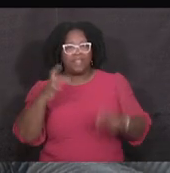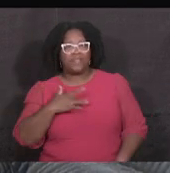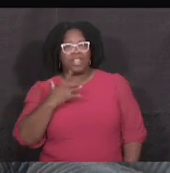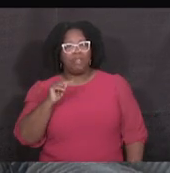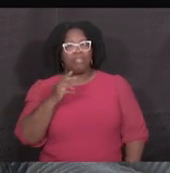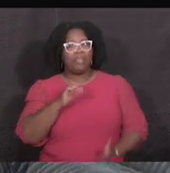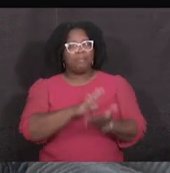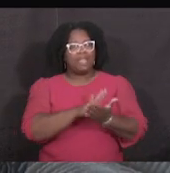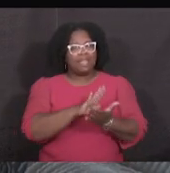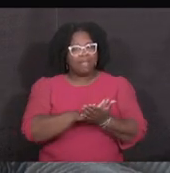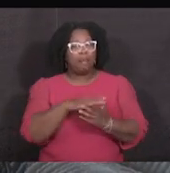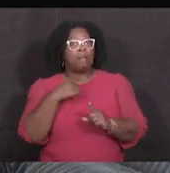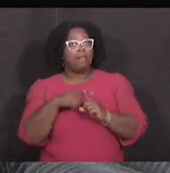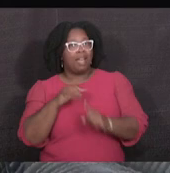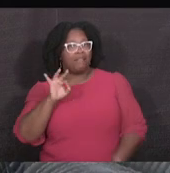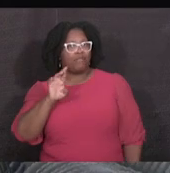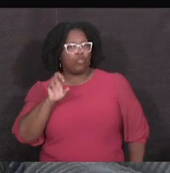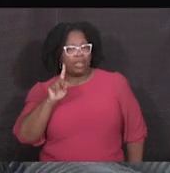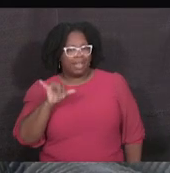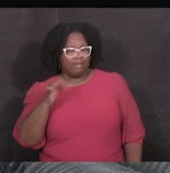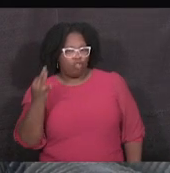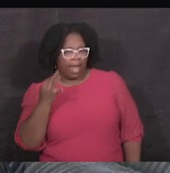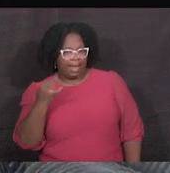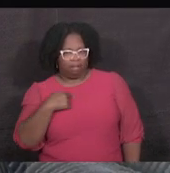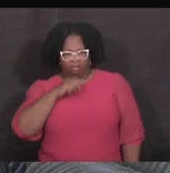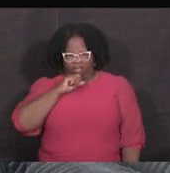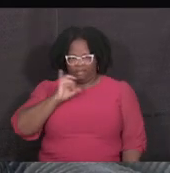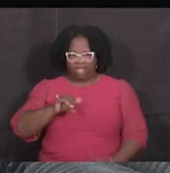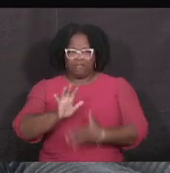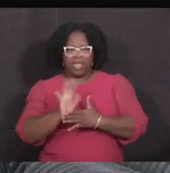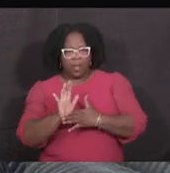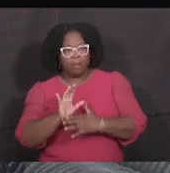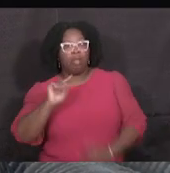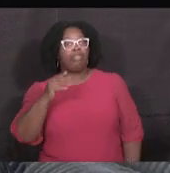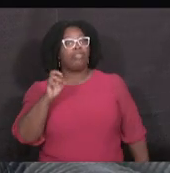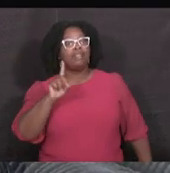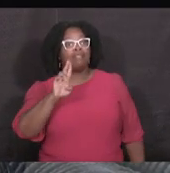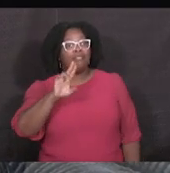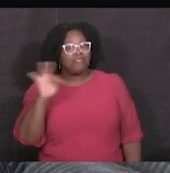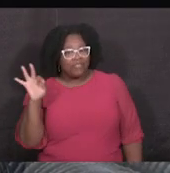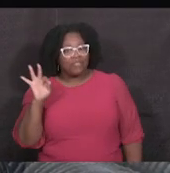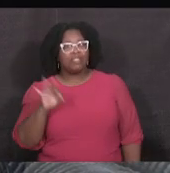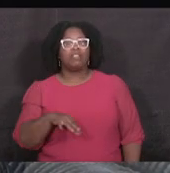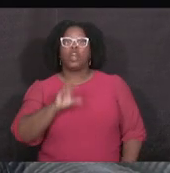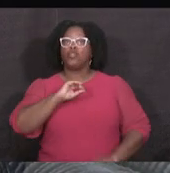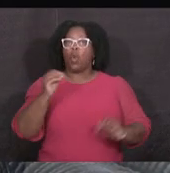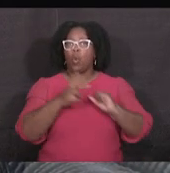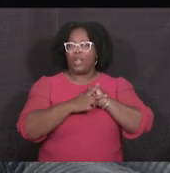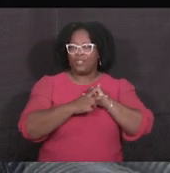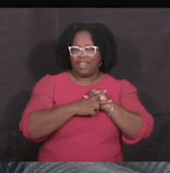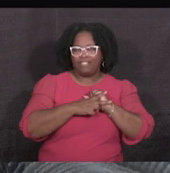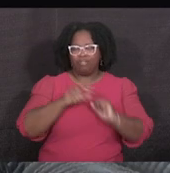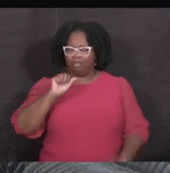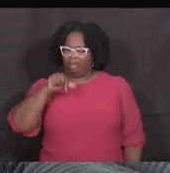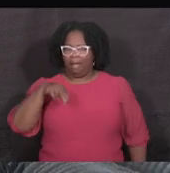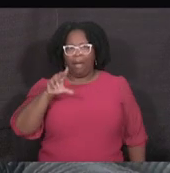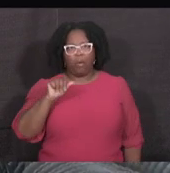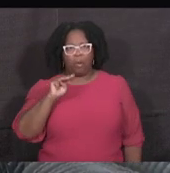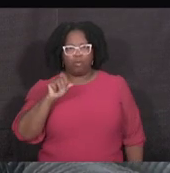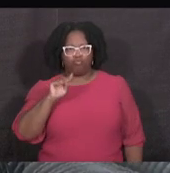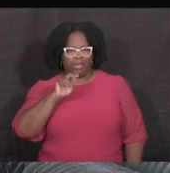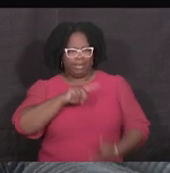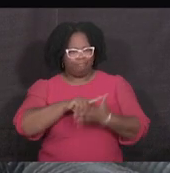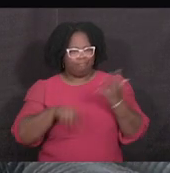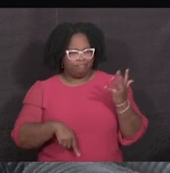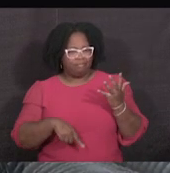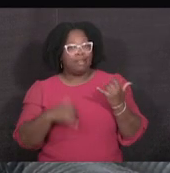Duff, I'm a personal fan of that film, No Reservations, and Aquamarine. Cartsonis is also currently completing the feature action adventure